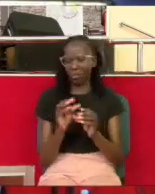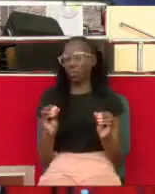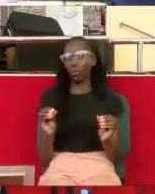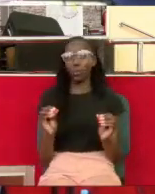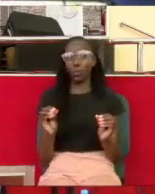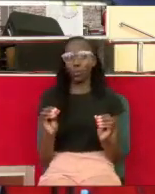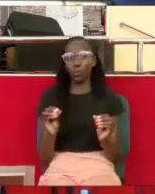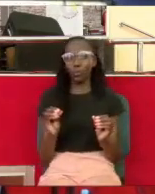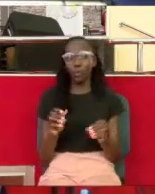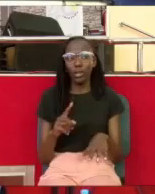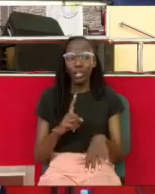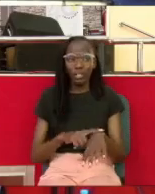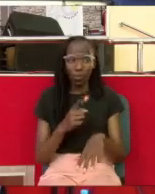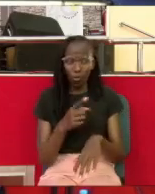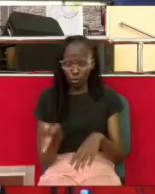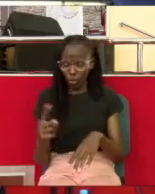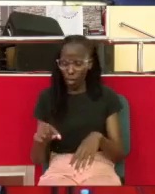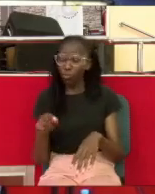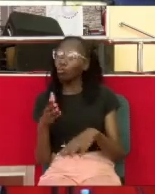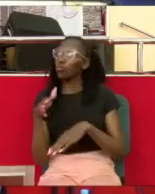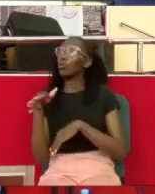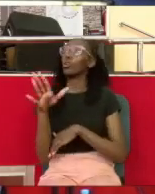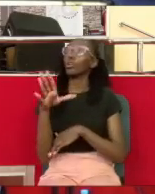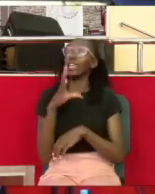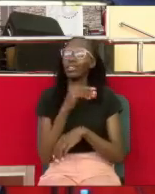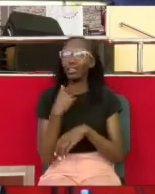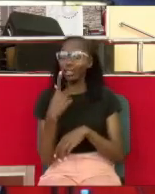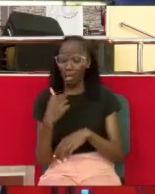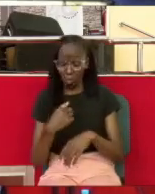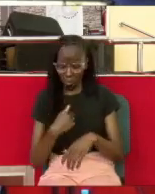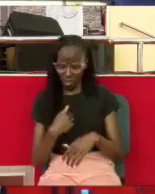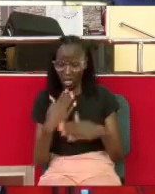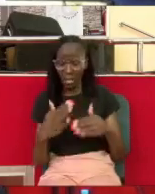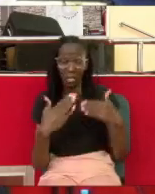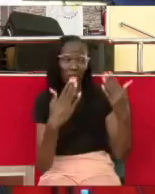And therefore, when we come to God and we say we are giving thanks,